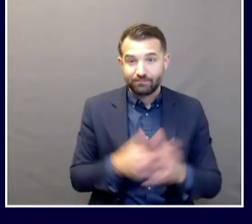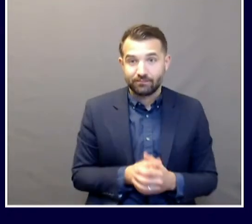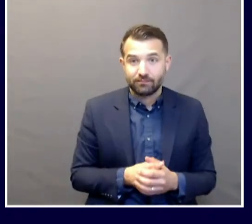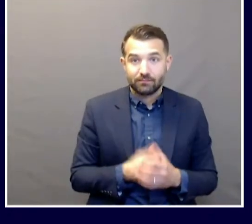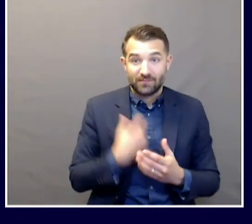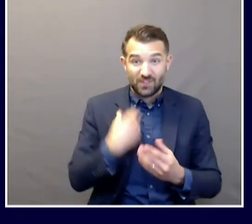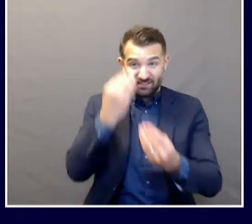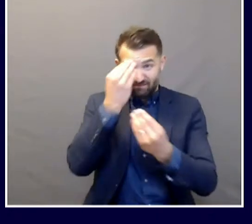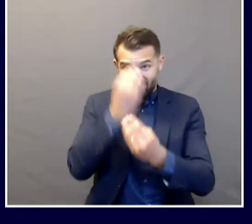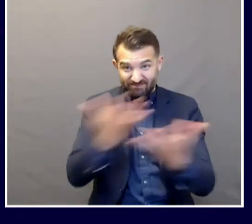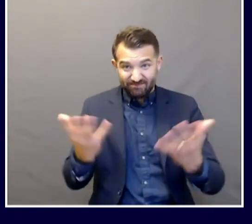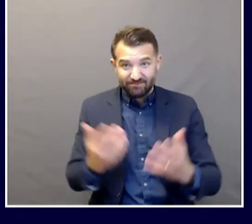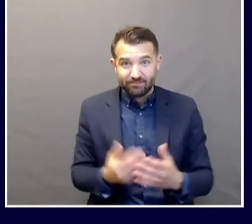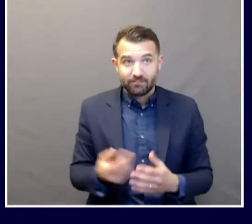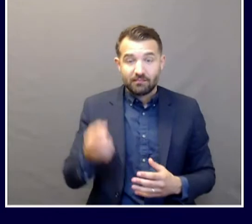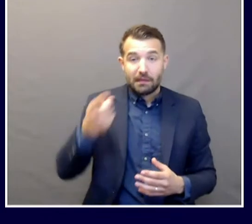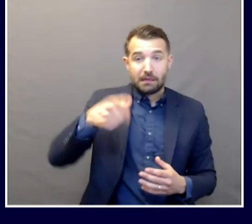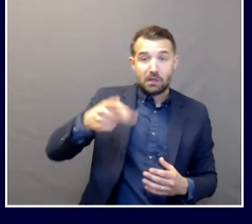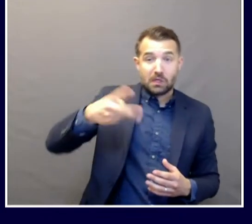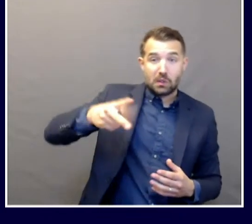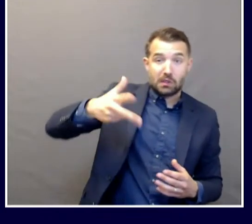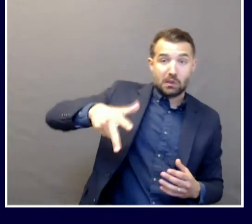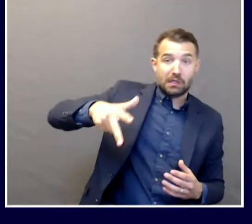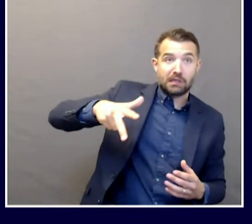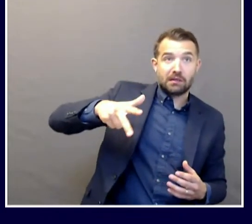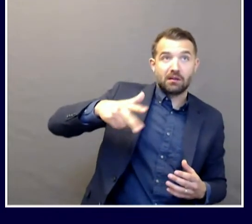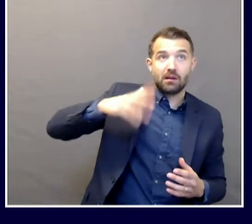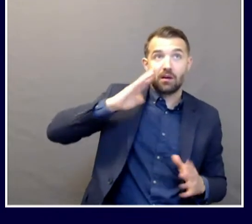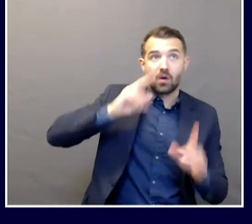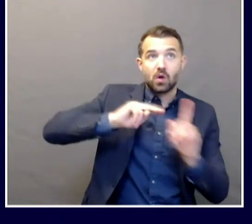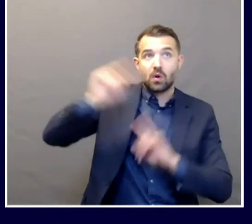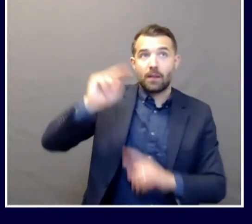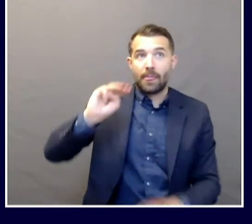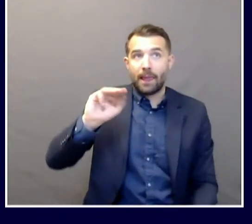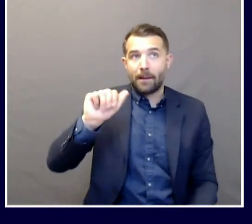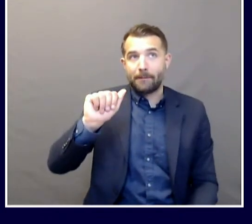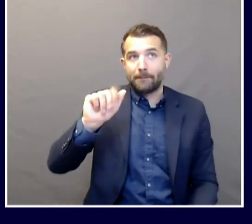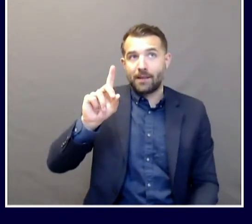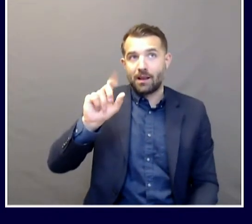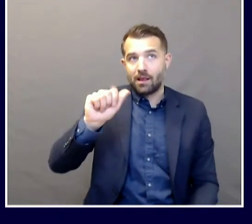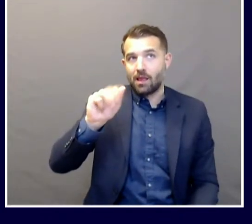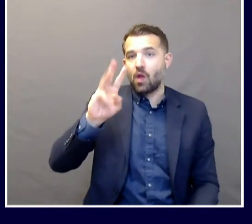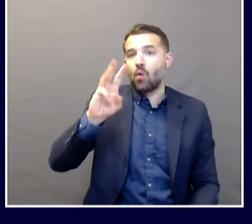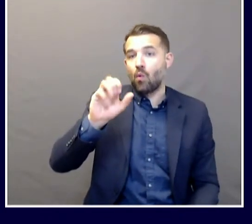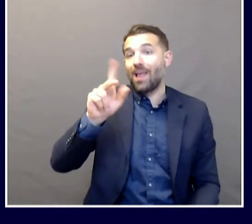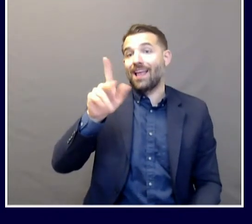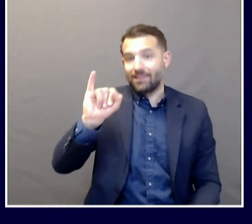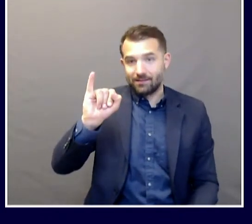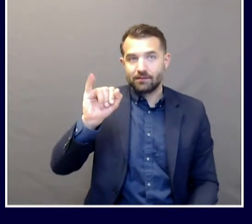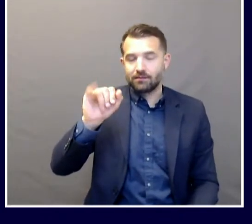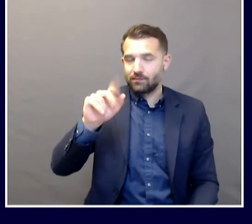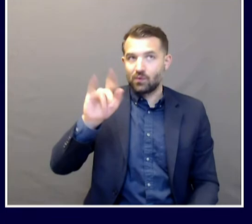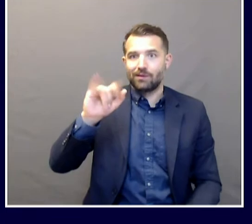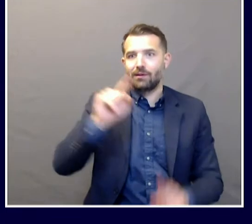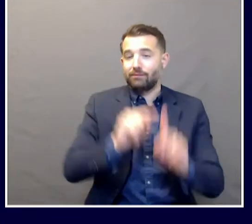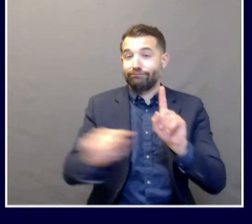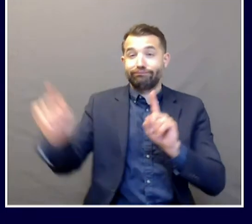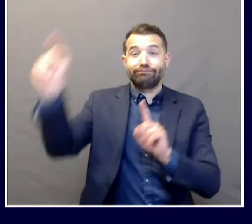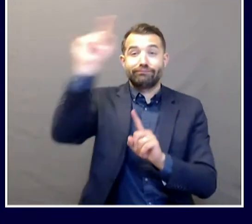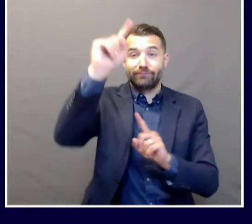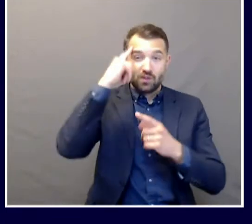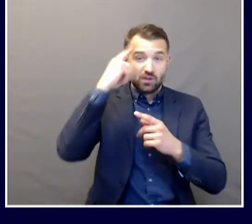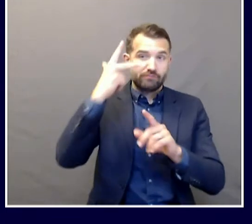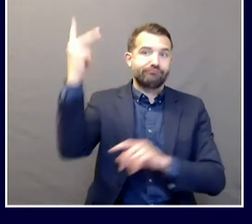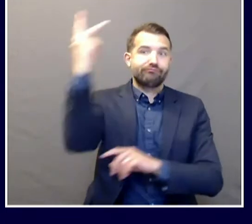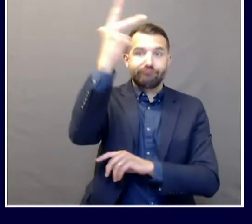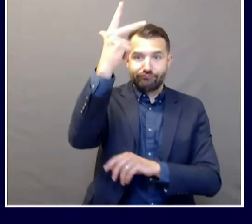coming weeks. We're going to be up in Madawaska, making sure that, again, vaccine is easily available to folks in places where it may be harder